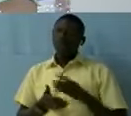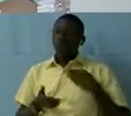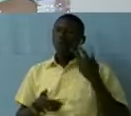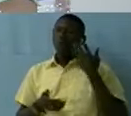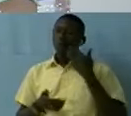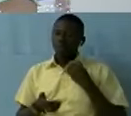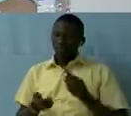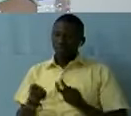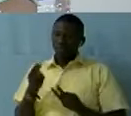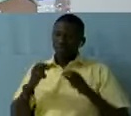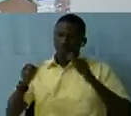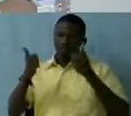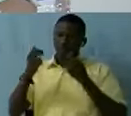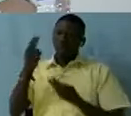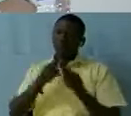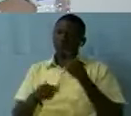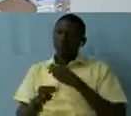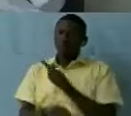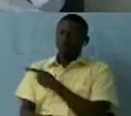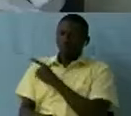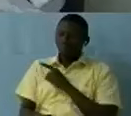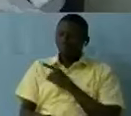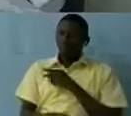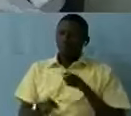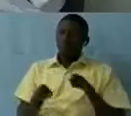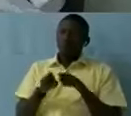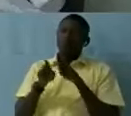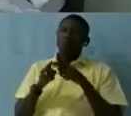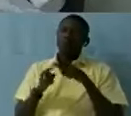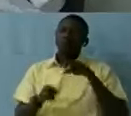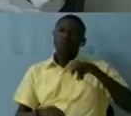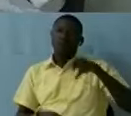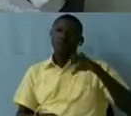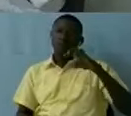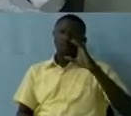I started the treatment again with the MRC.